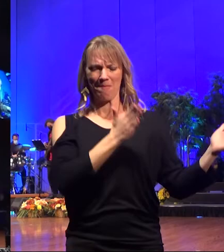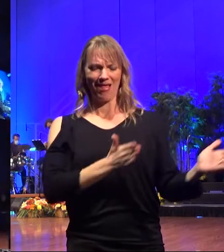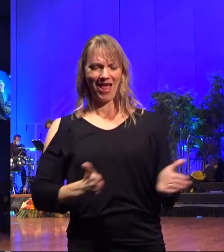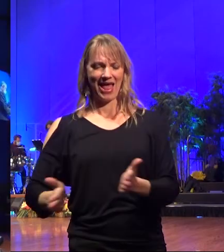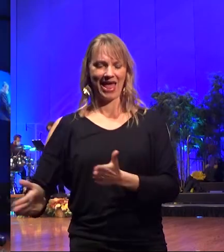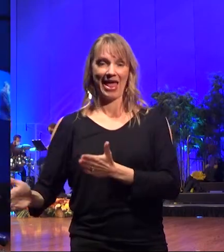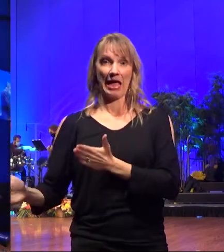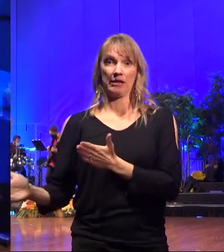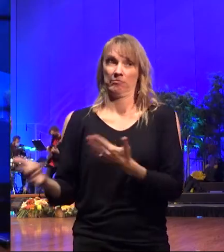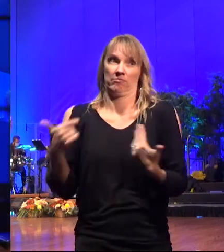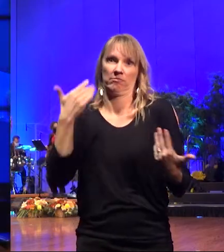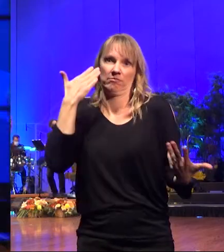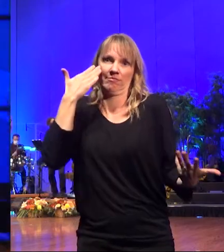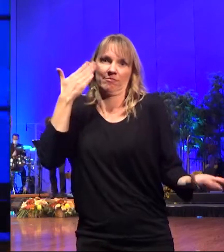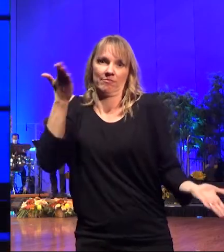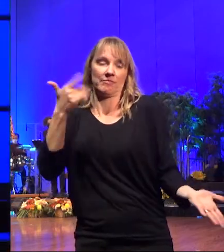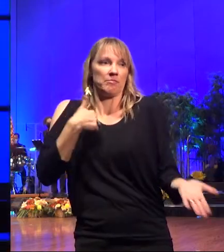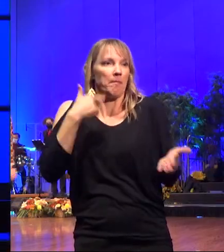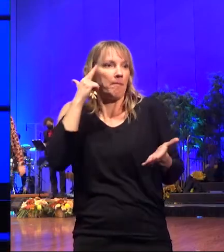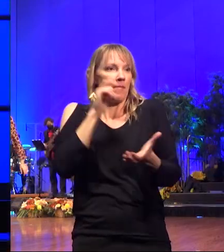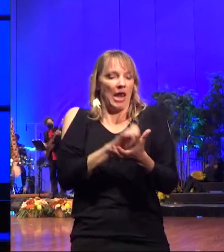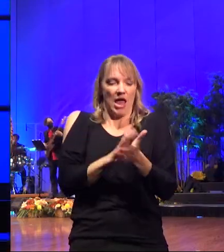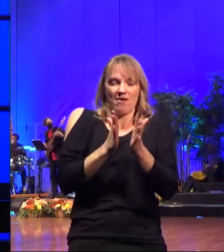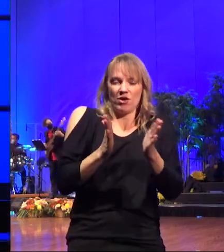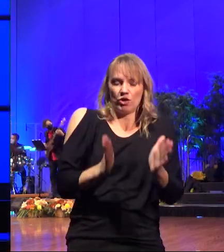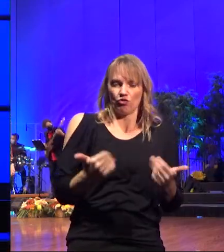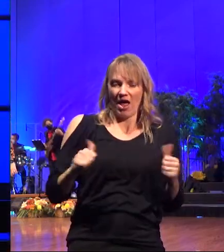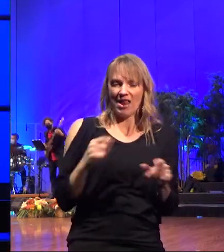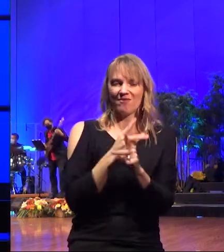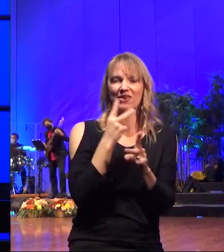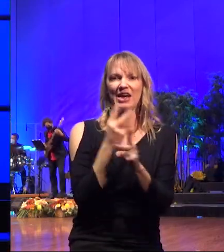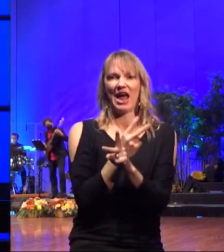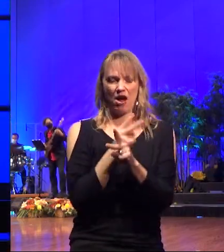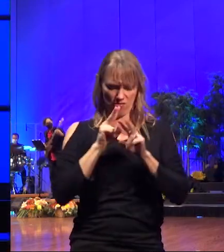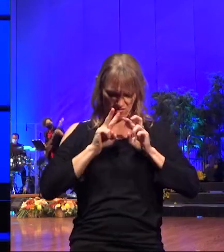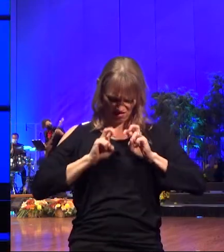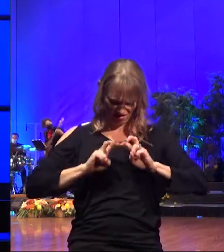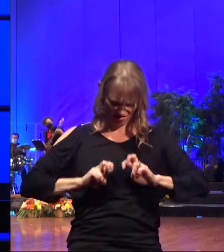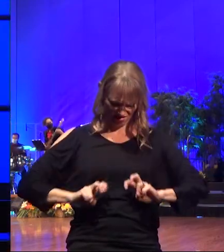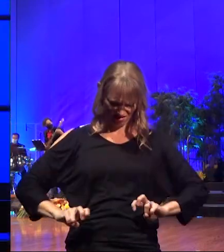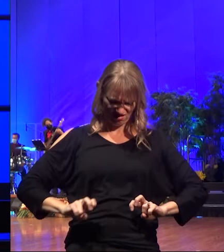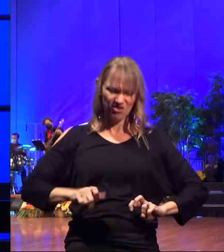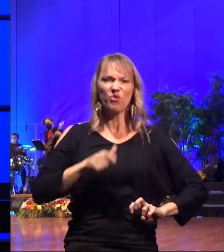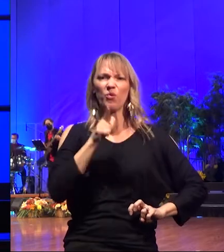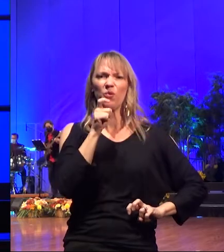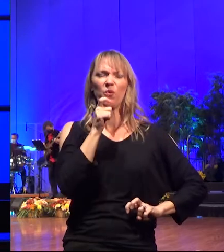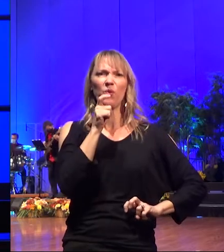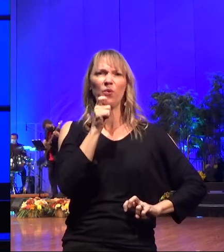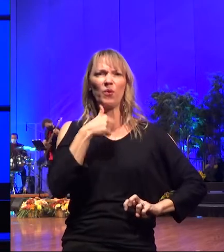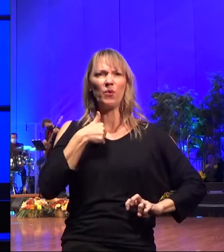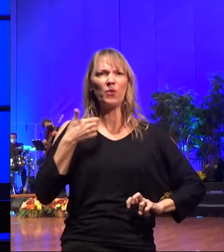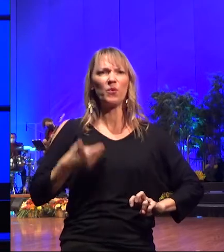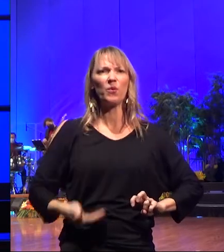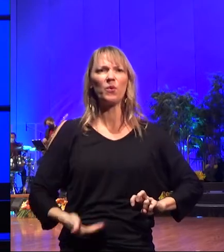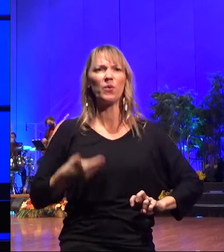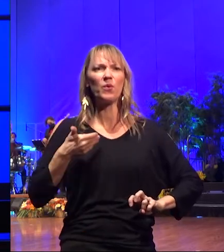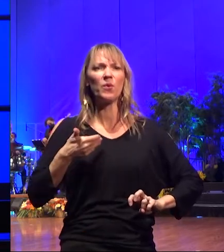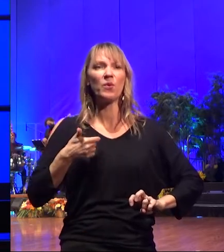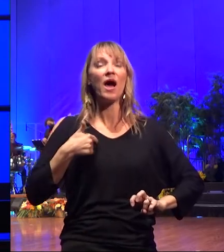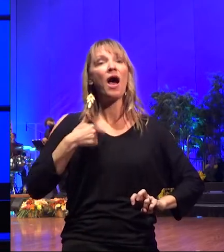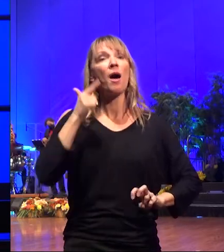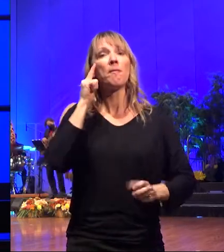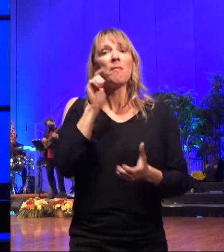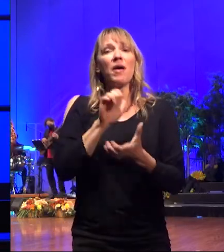an unknown plan. I'm a believer trying to figure out who I